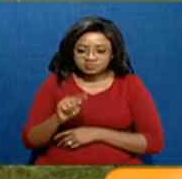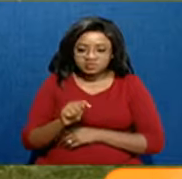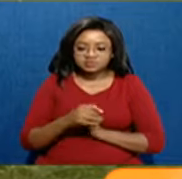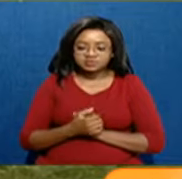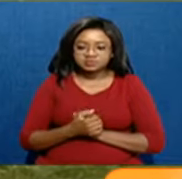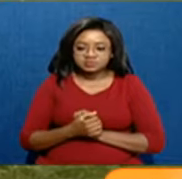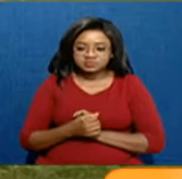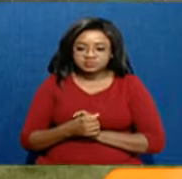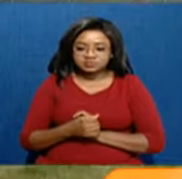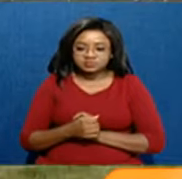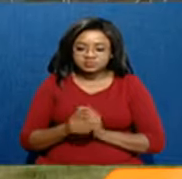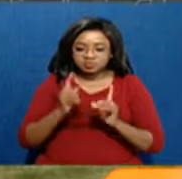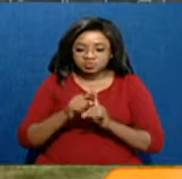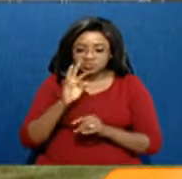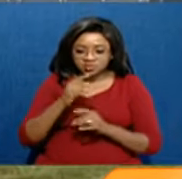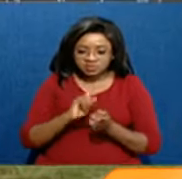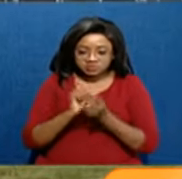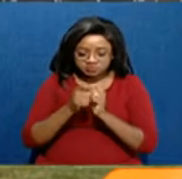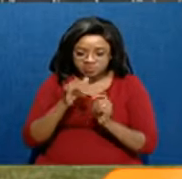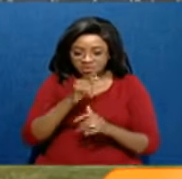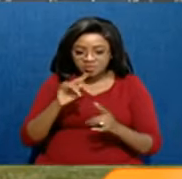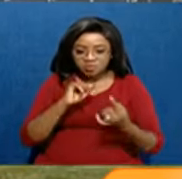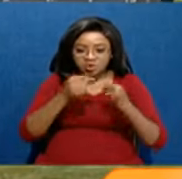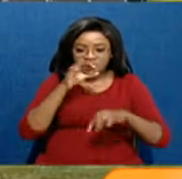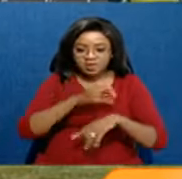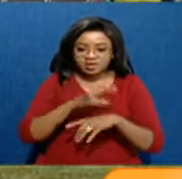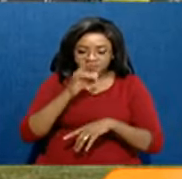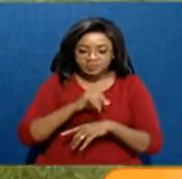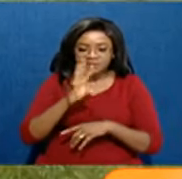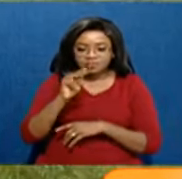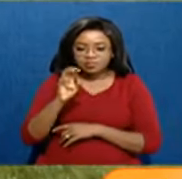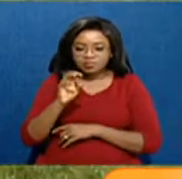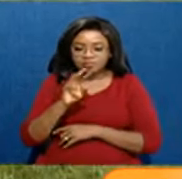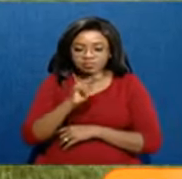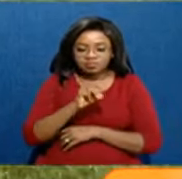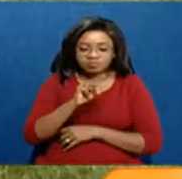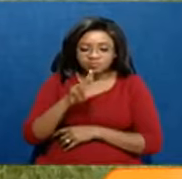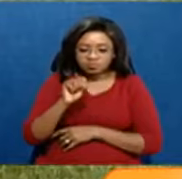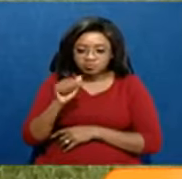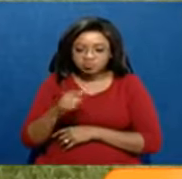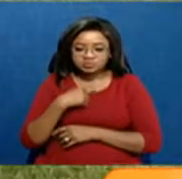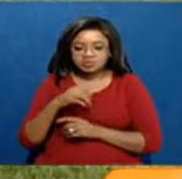Simiti has replaced the injured Eric Marcelo Ouma. Musa and Mahiga have taken